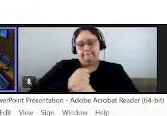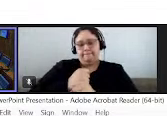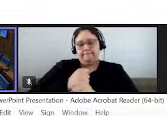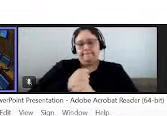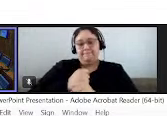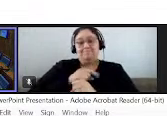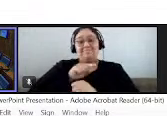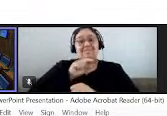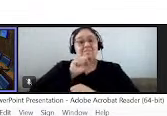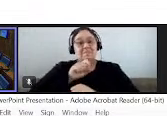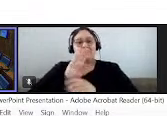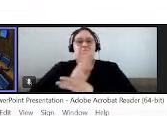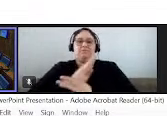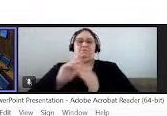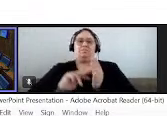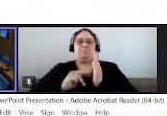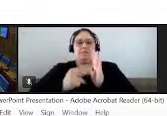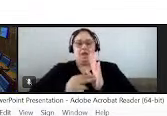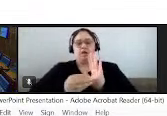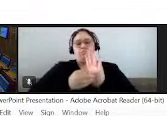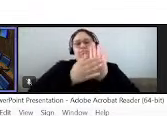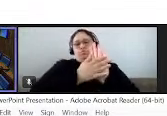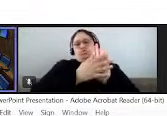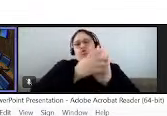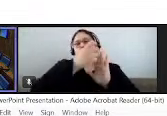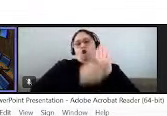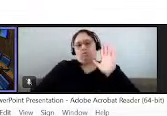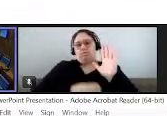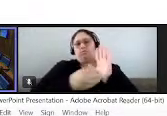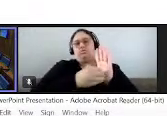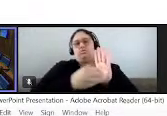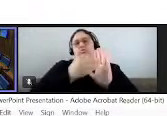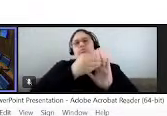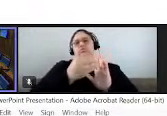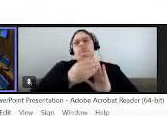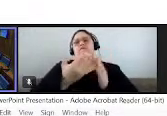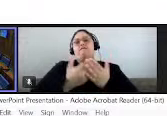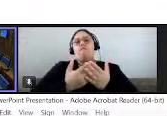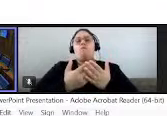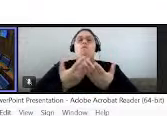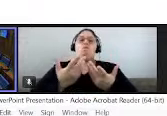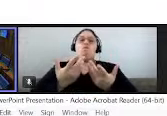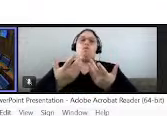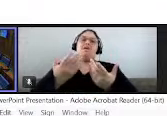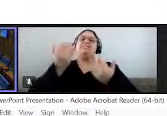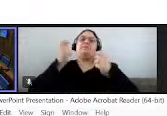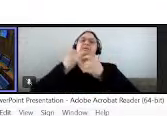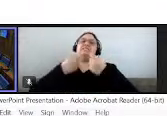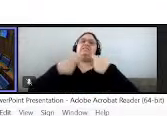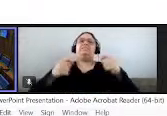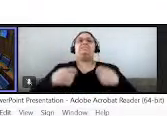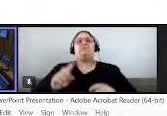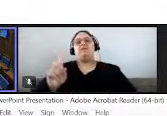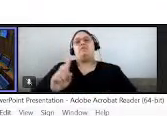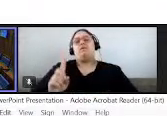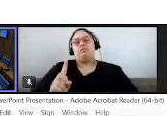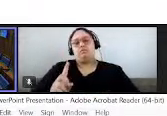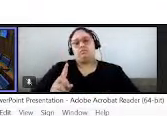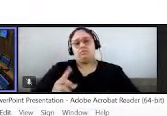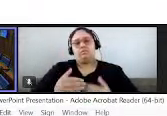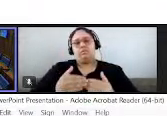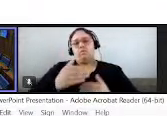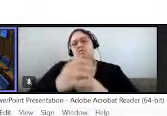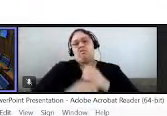And that business plan is costed with or in terms of projections. So I